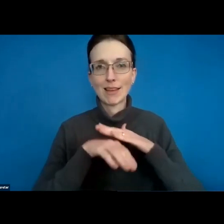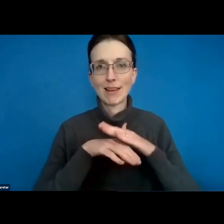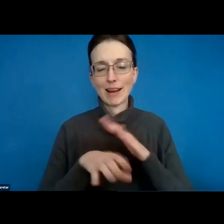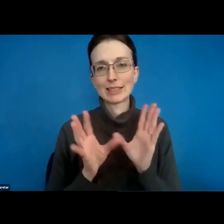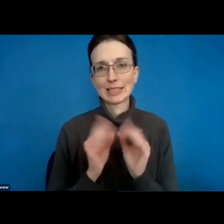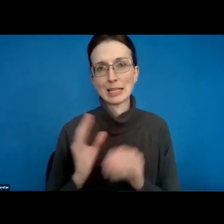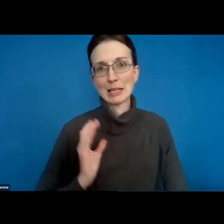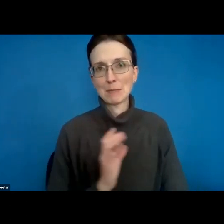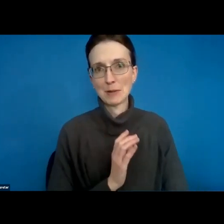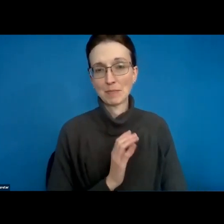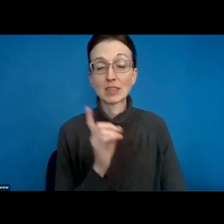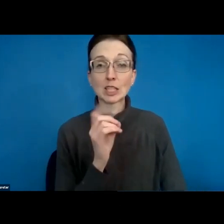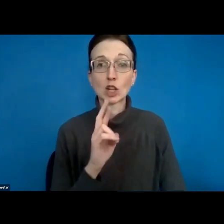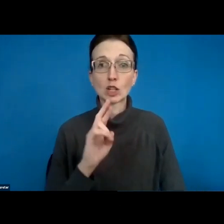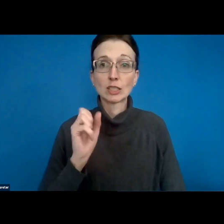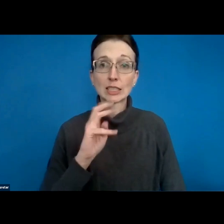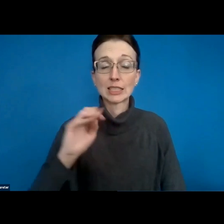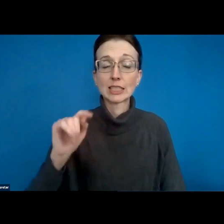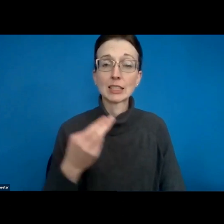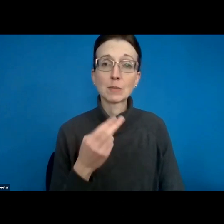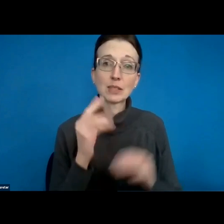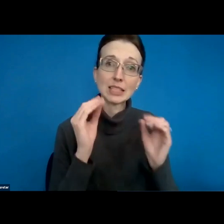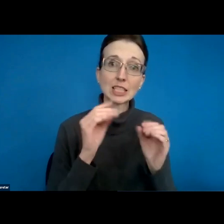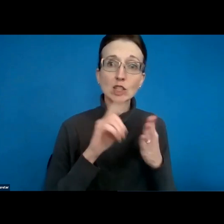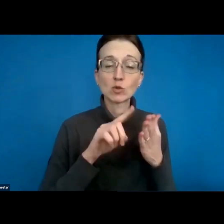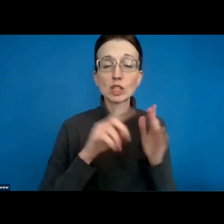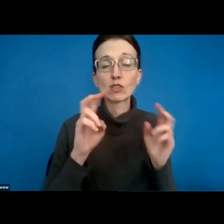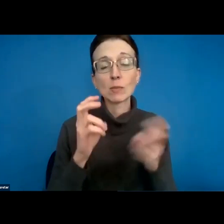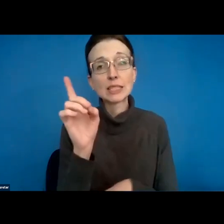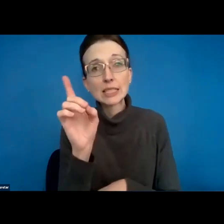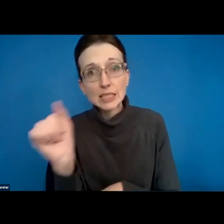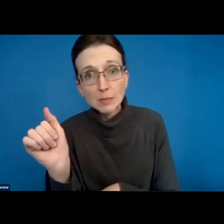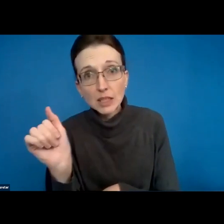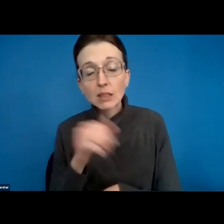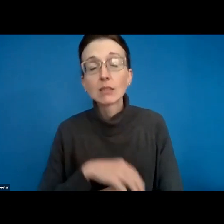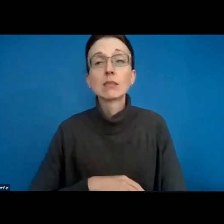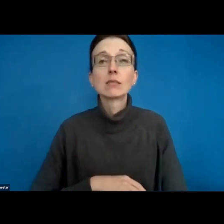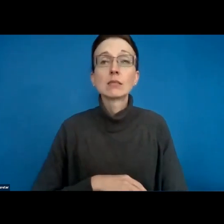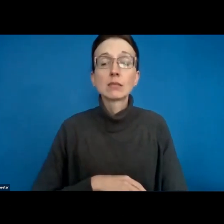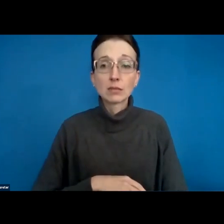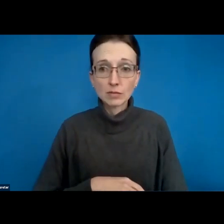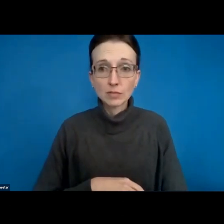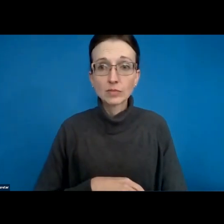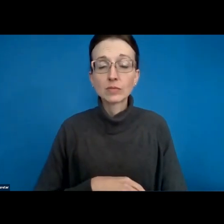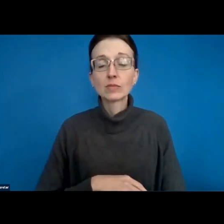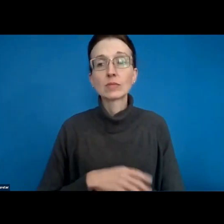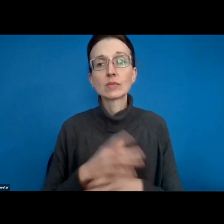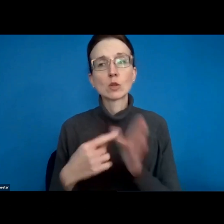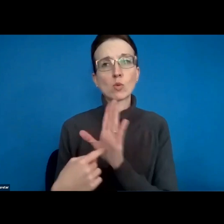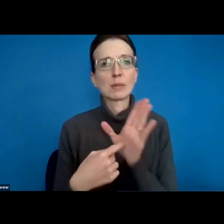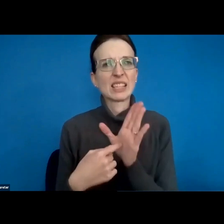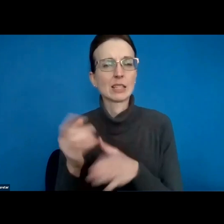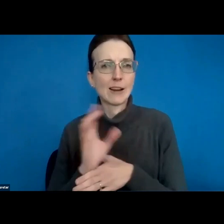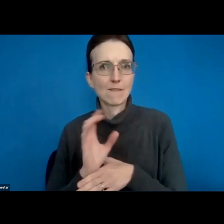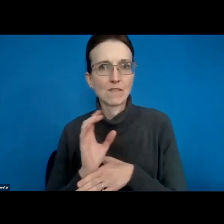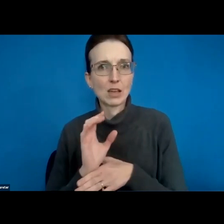Committee. Dr. Smith teaches and researches on the topic of disability and disability representation in film